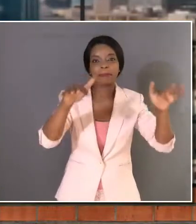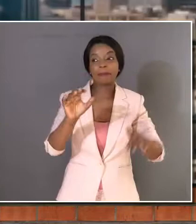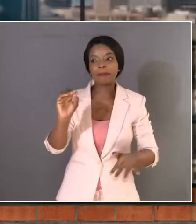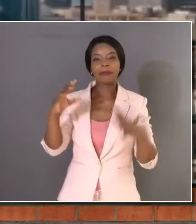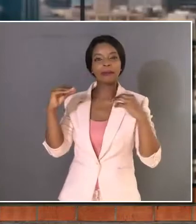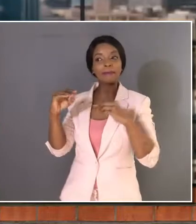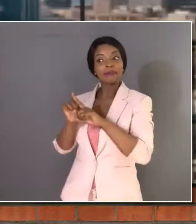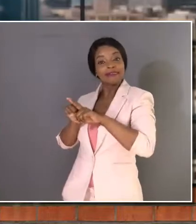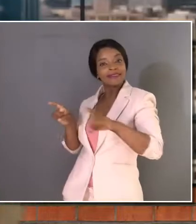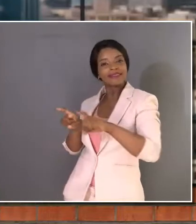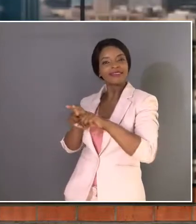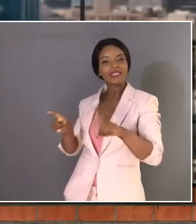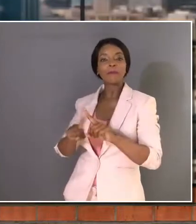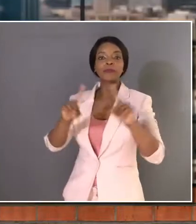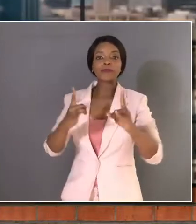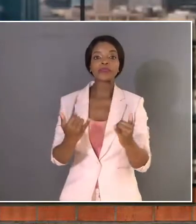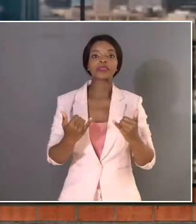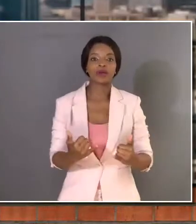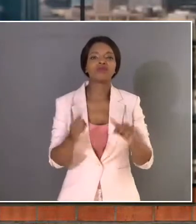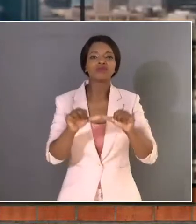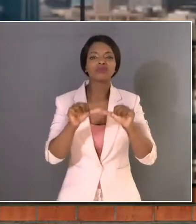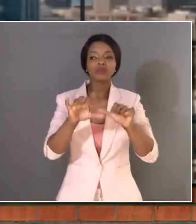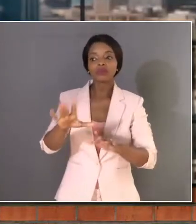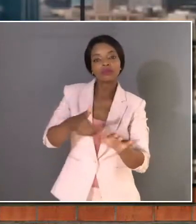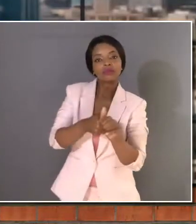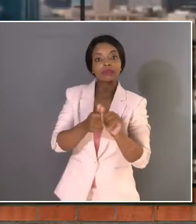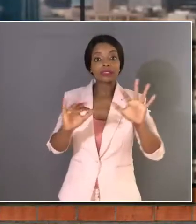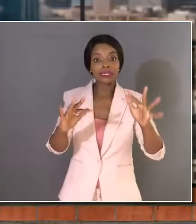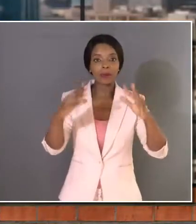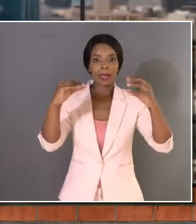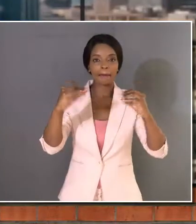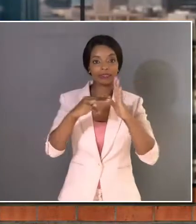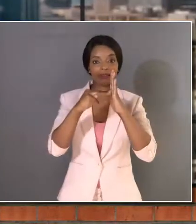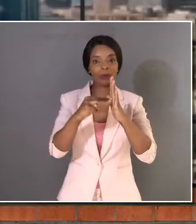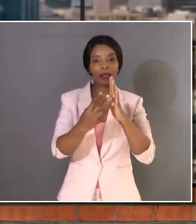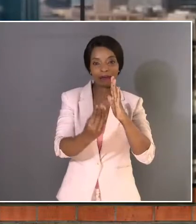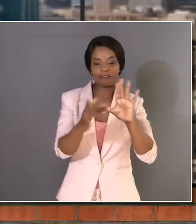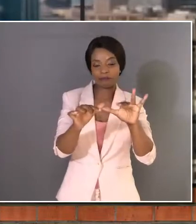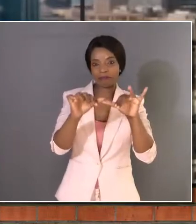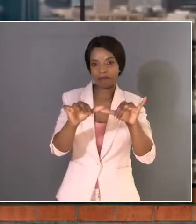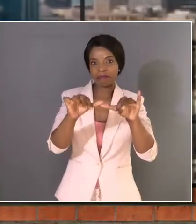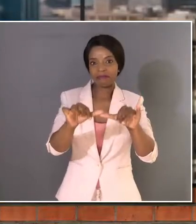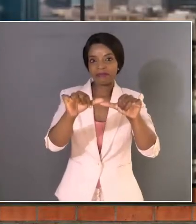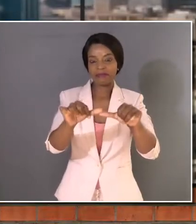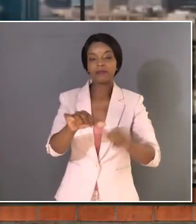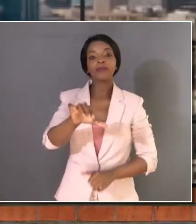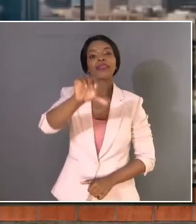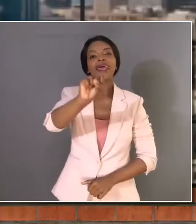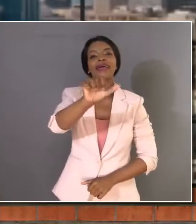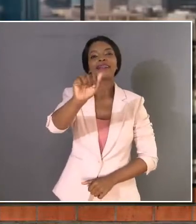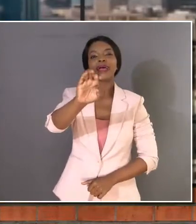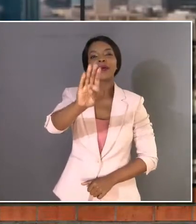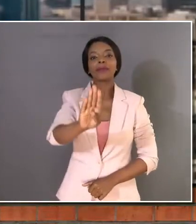for the public good while sustaining itself through a viable business model. SAB Foundation defines it simply as